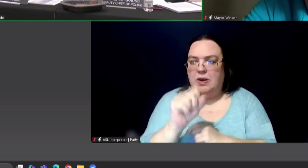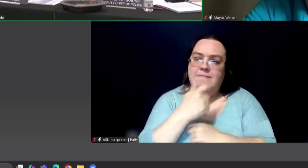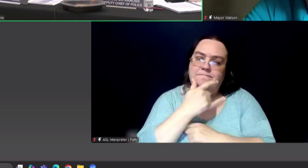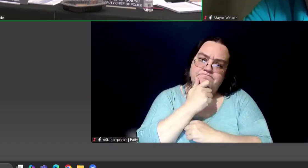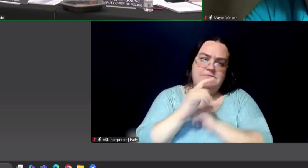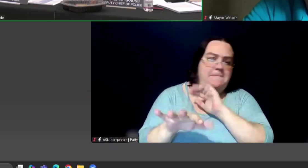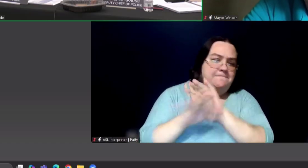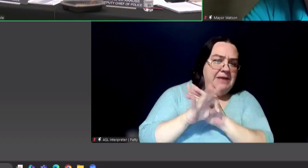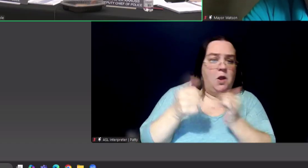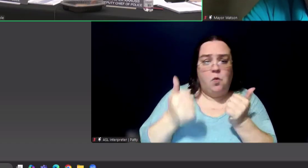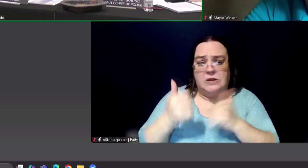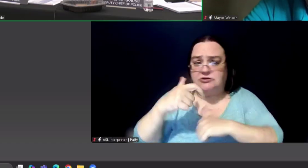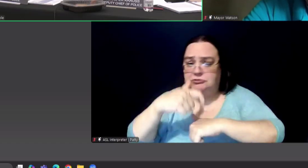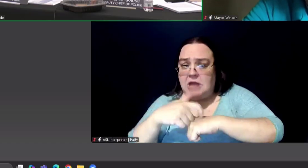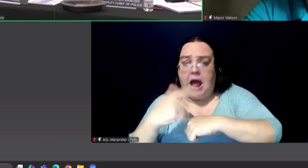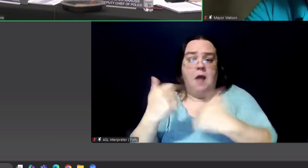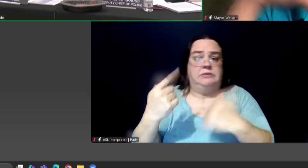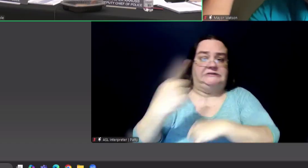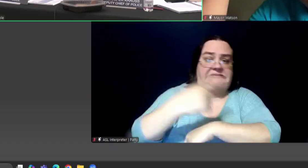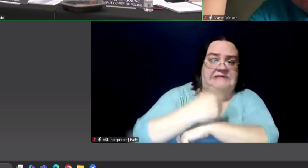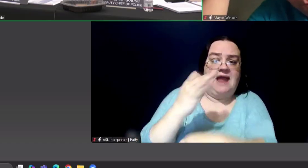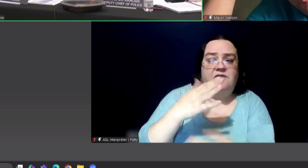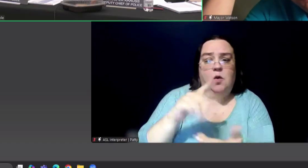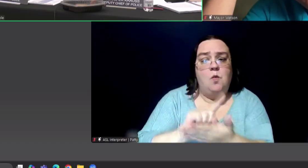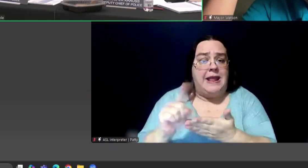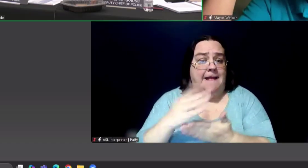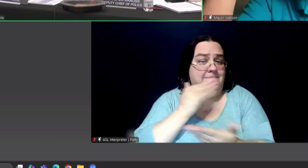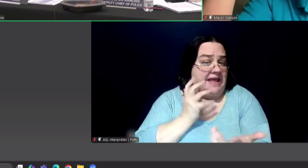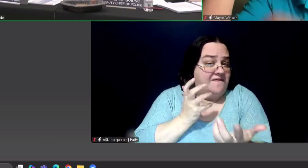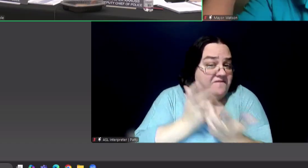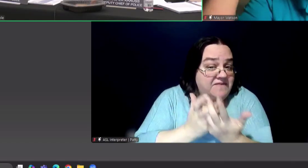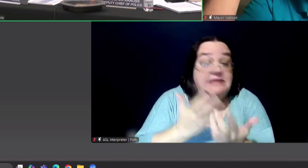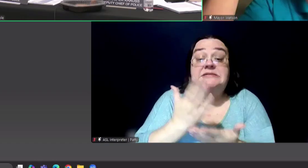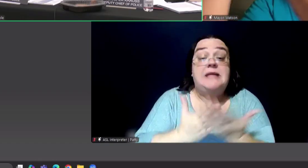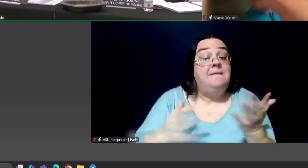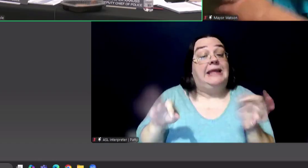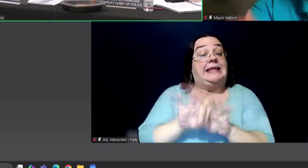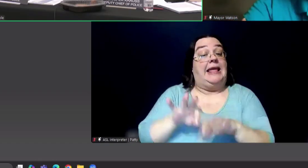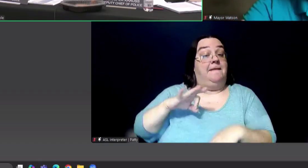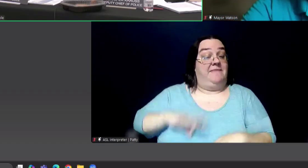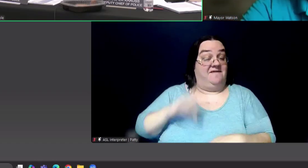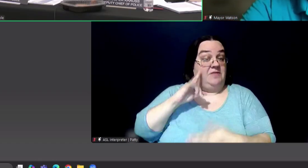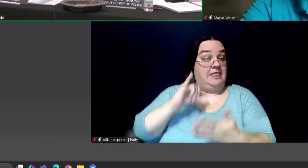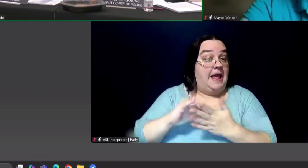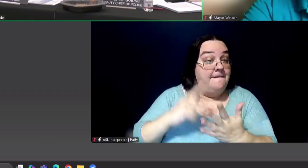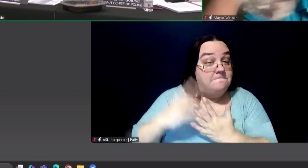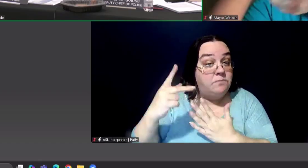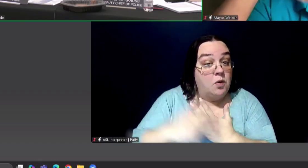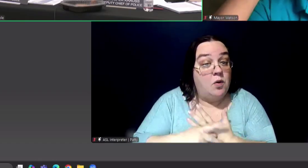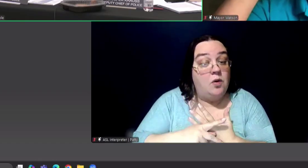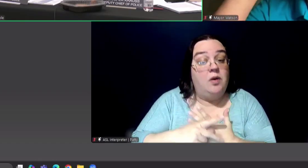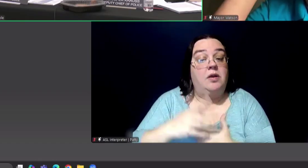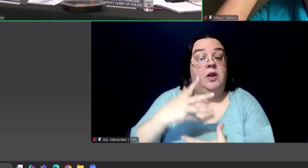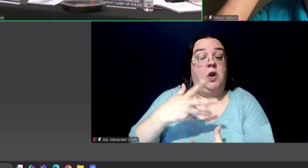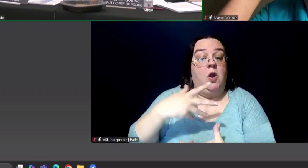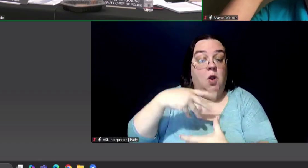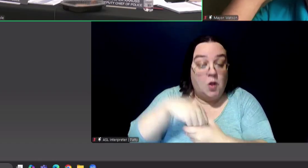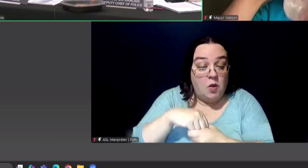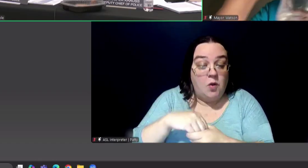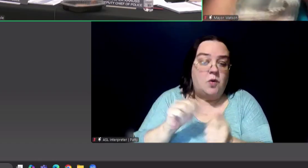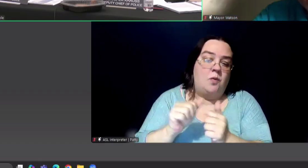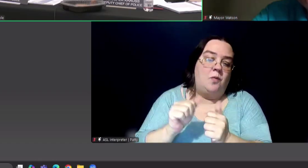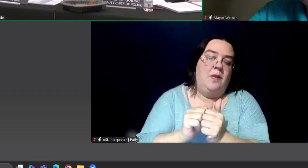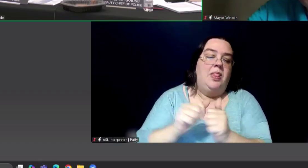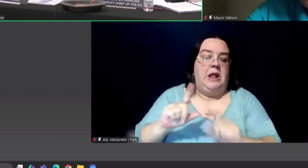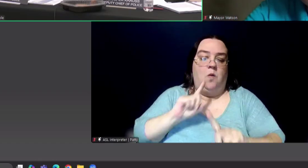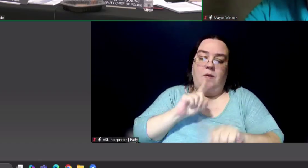days of the week that might best fit. Some of the key benefits of that ride-along program are included in the narrative for the report, so I'm not going to